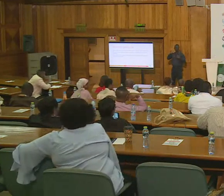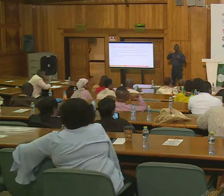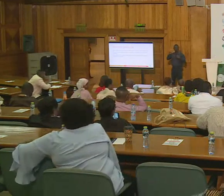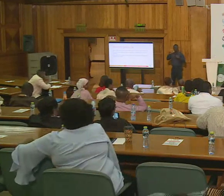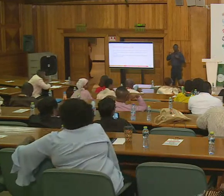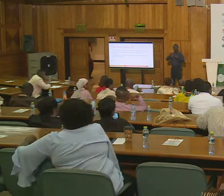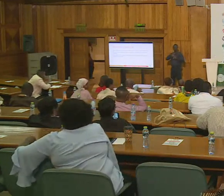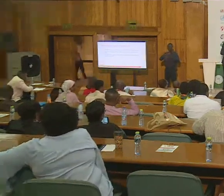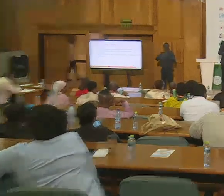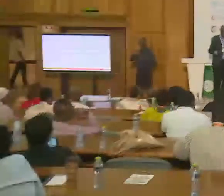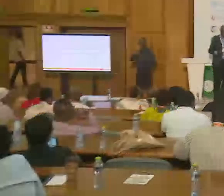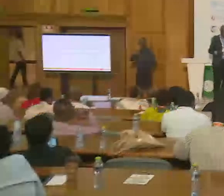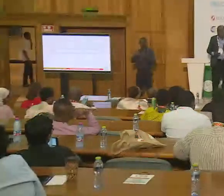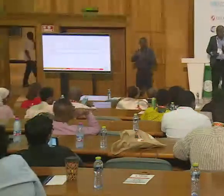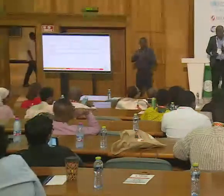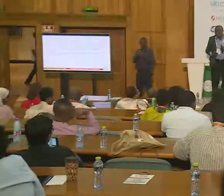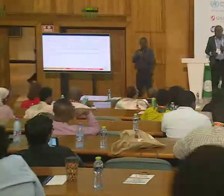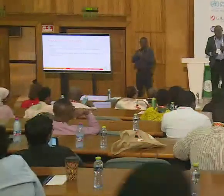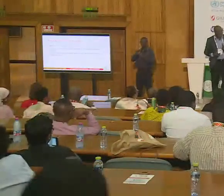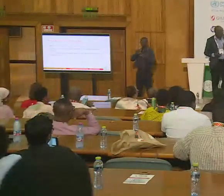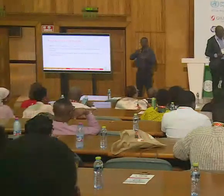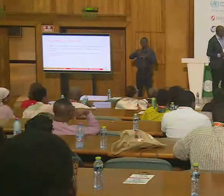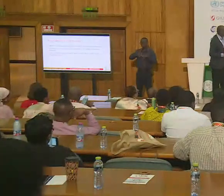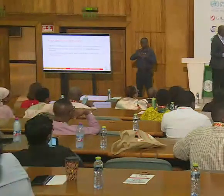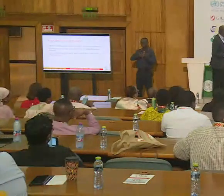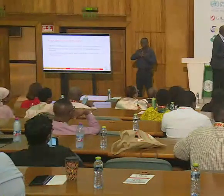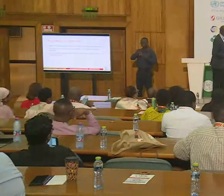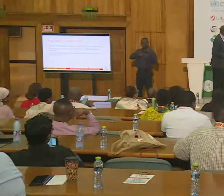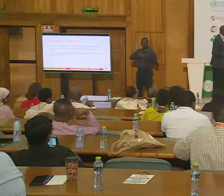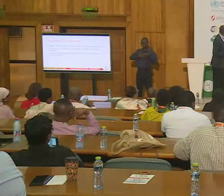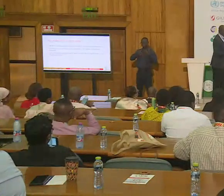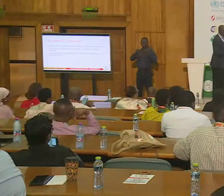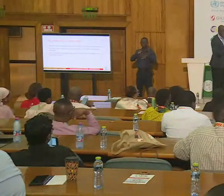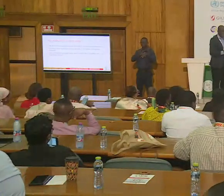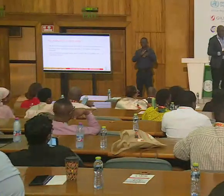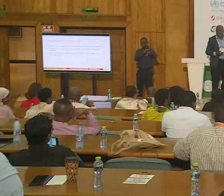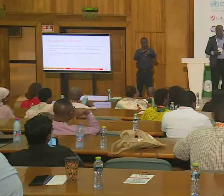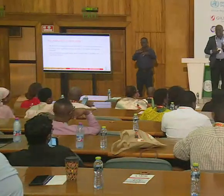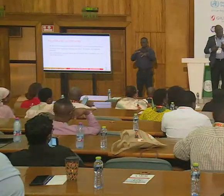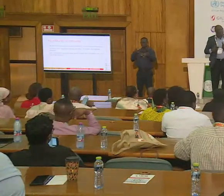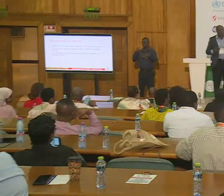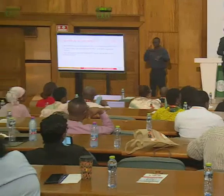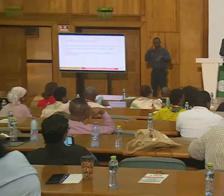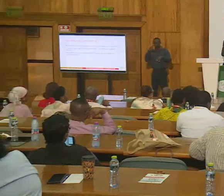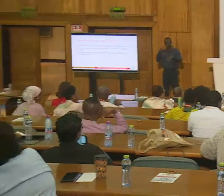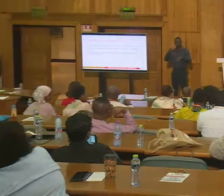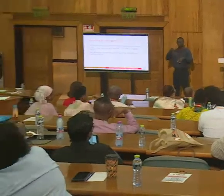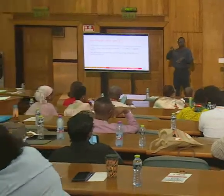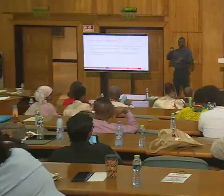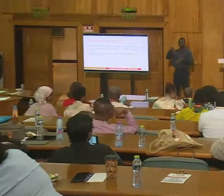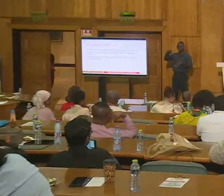with HIV, and we are getting more than 1 million infections every year. Now, when you look at syphilis, we have 8